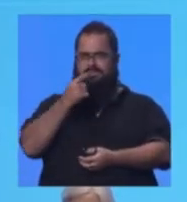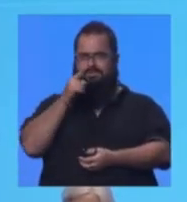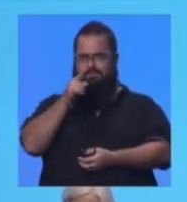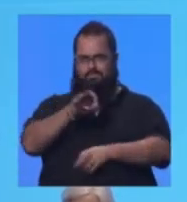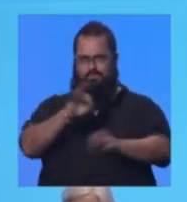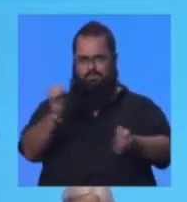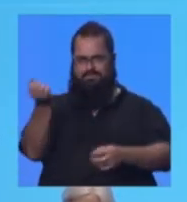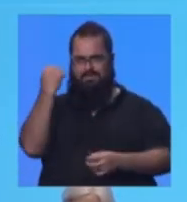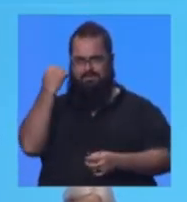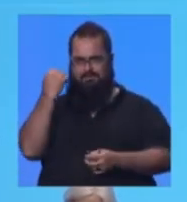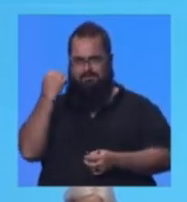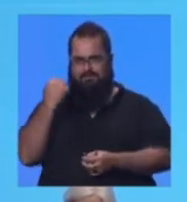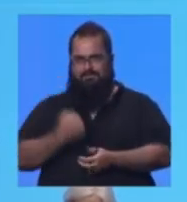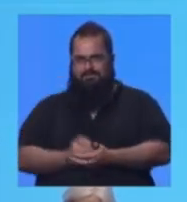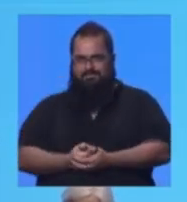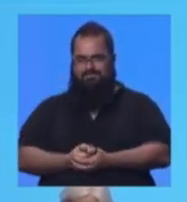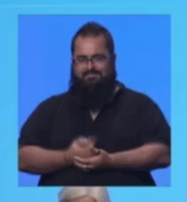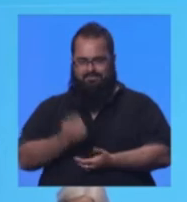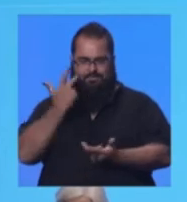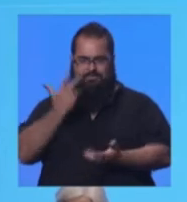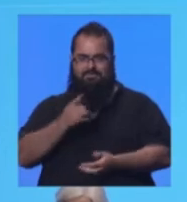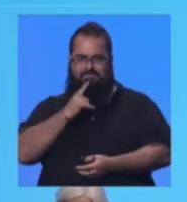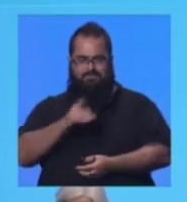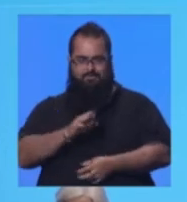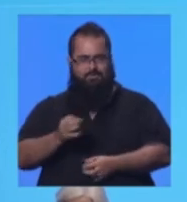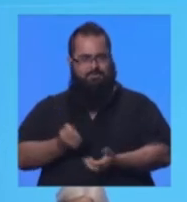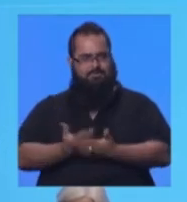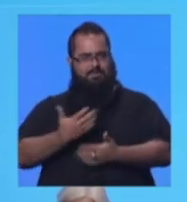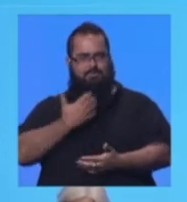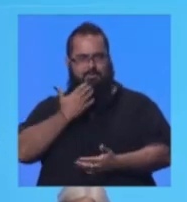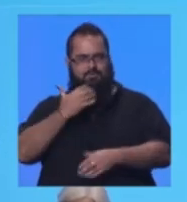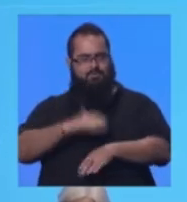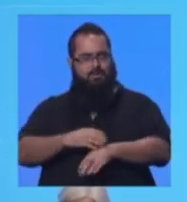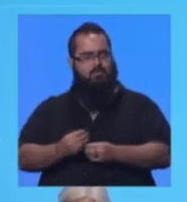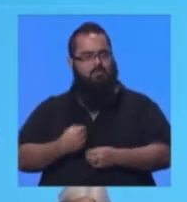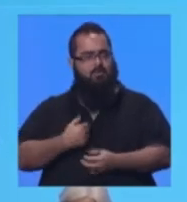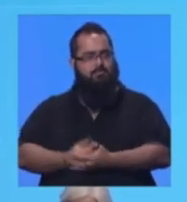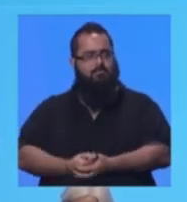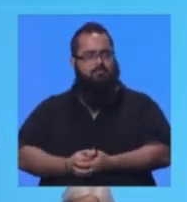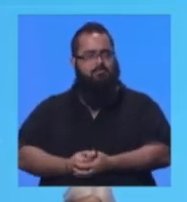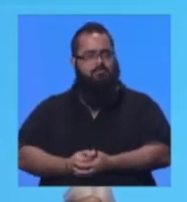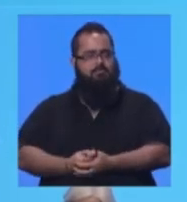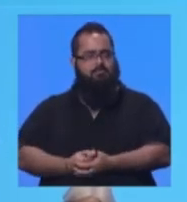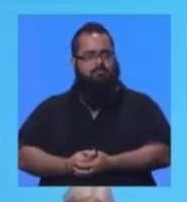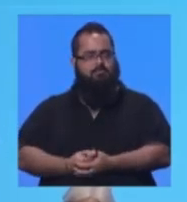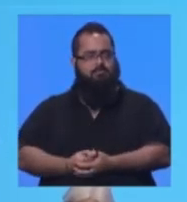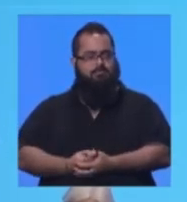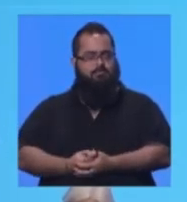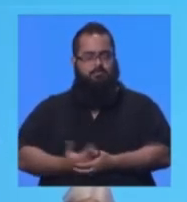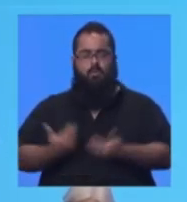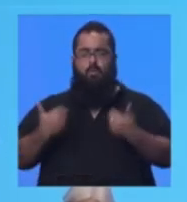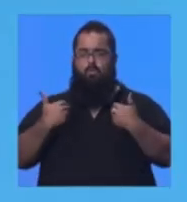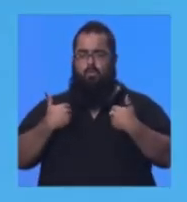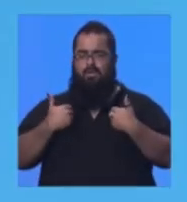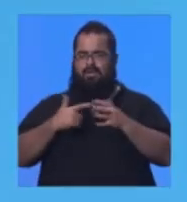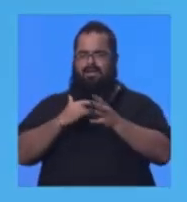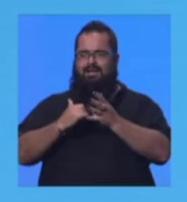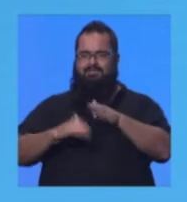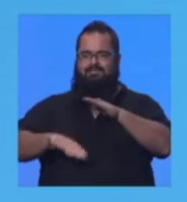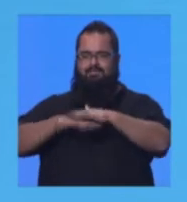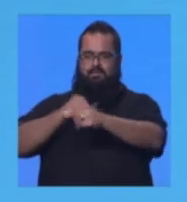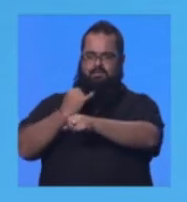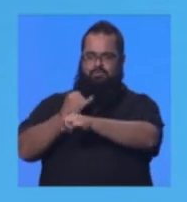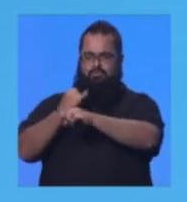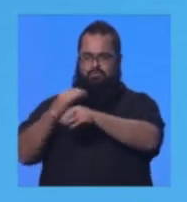obvious. You haven't spent much time with me. But can I also say, we as a bank are committed to looking